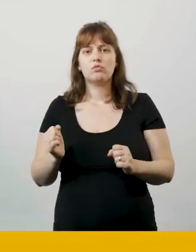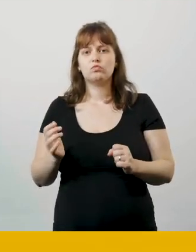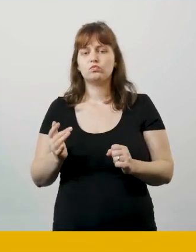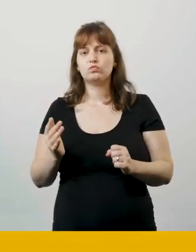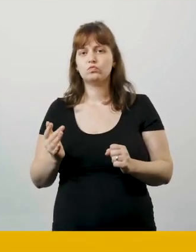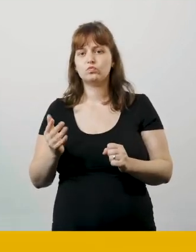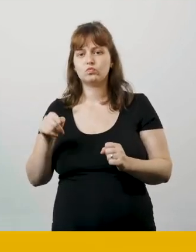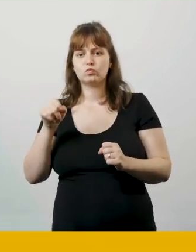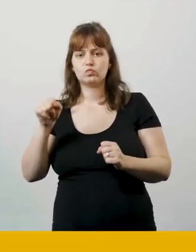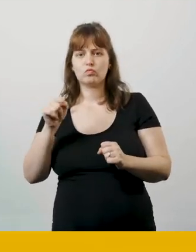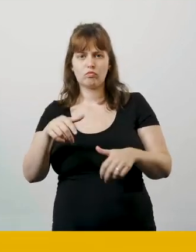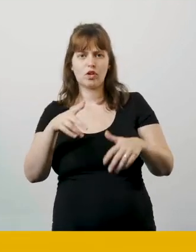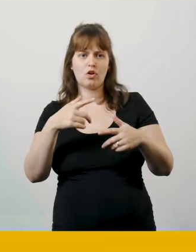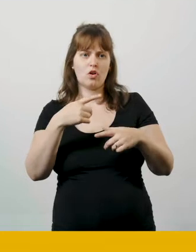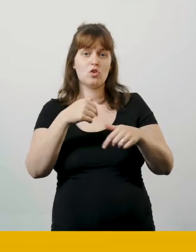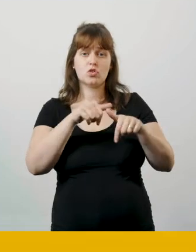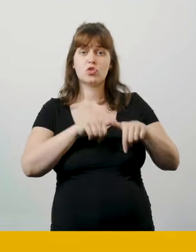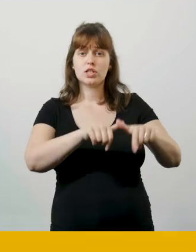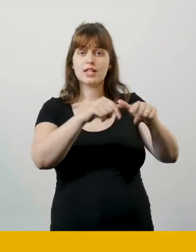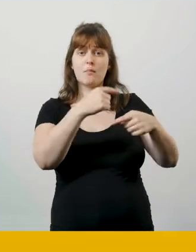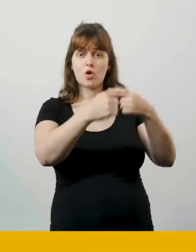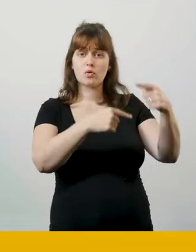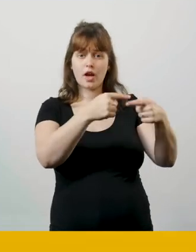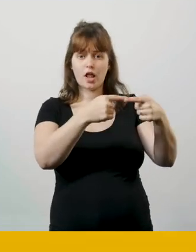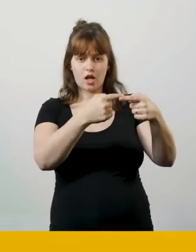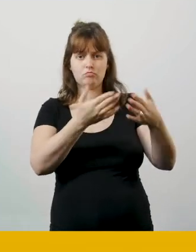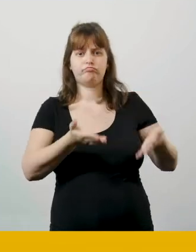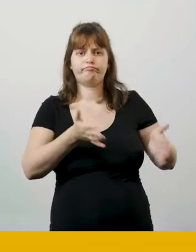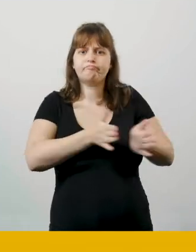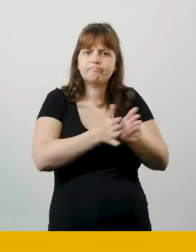a sustainable development, and it